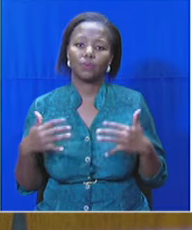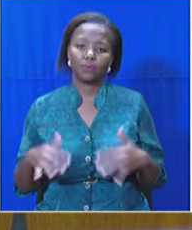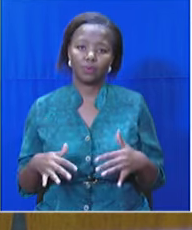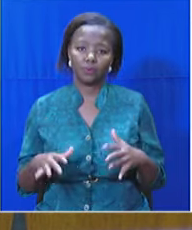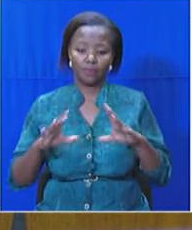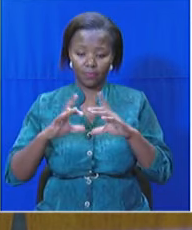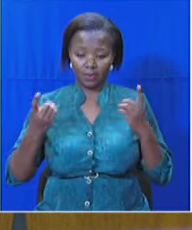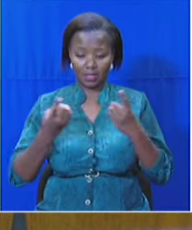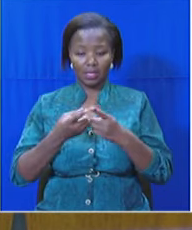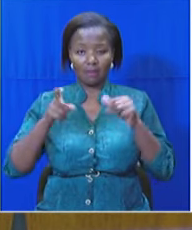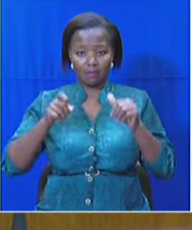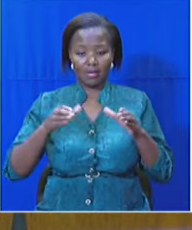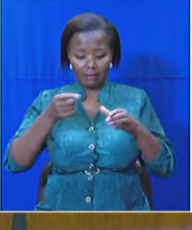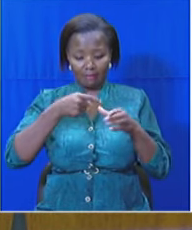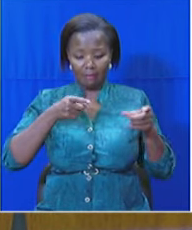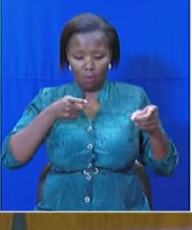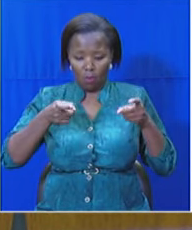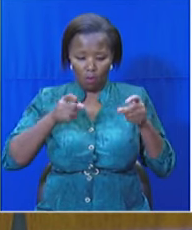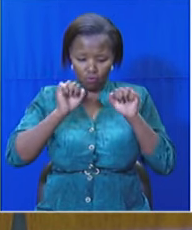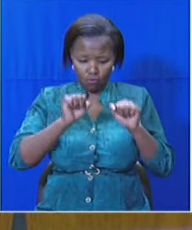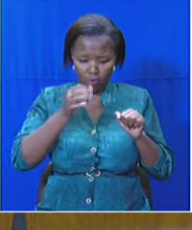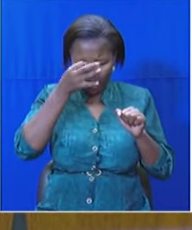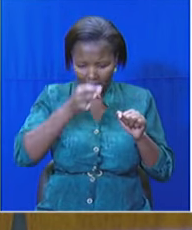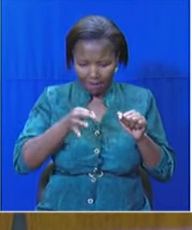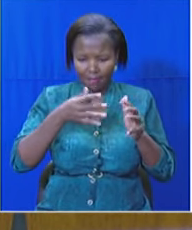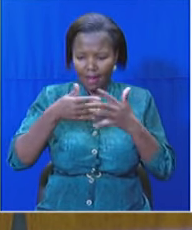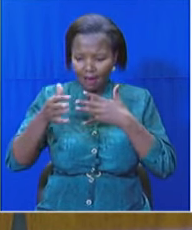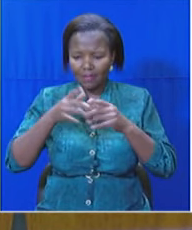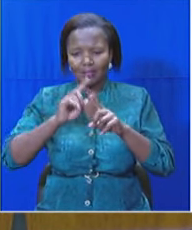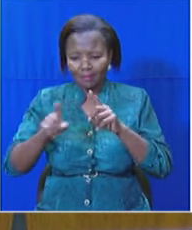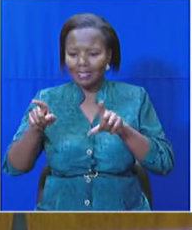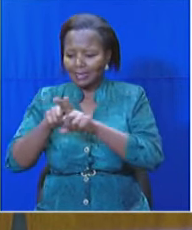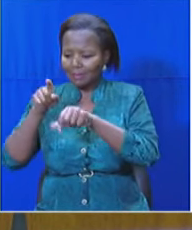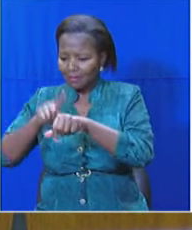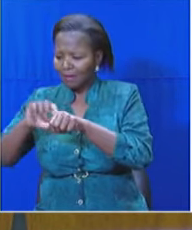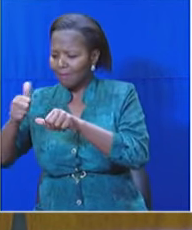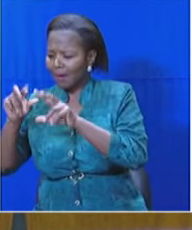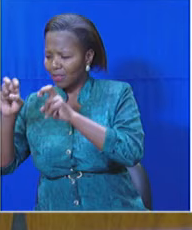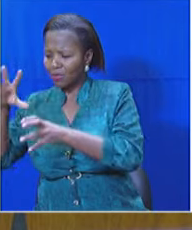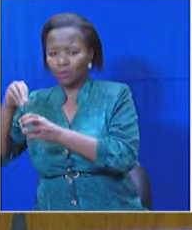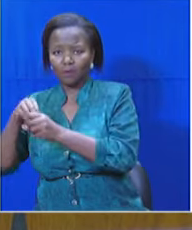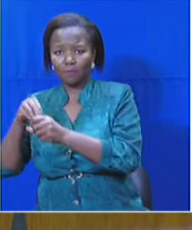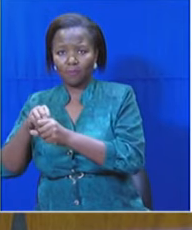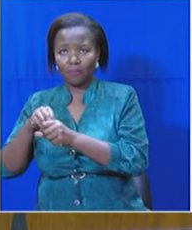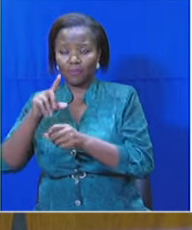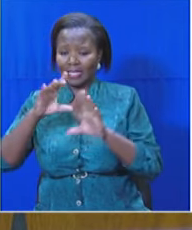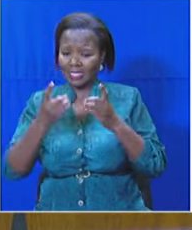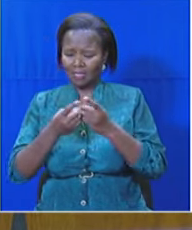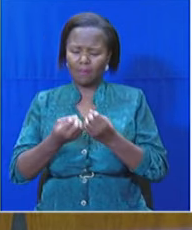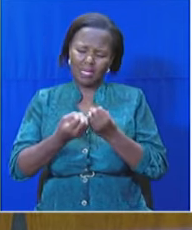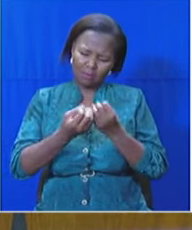a state within a state, although with the paradigm shift, the department is pregnant with opportunities.